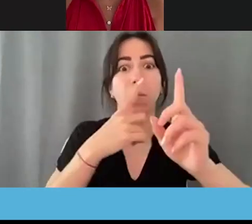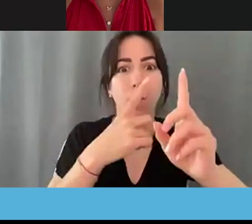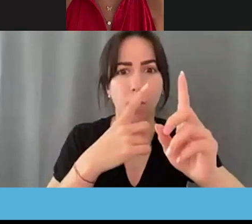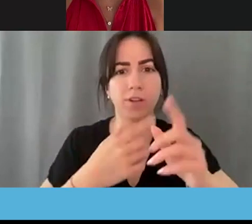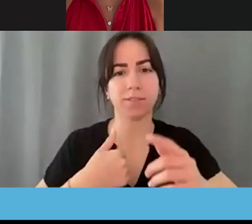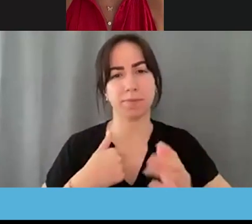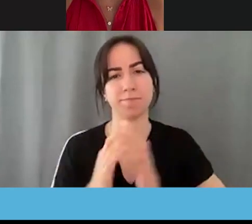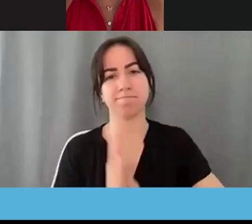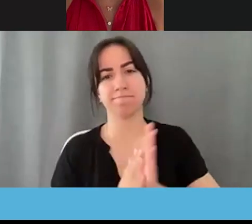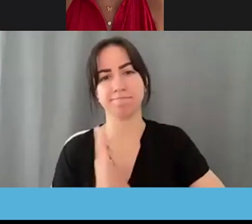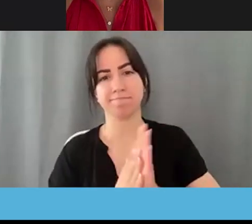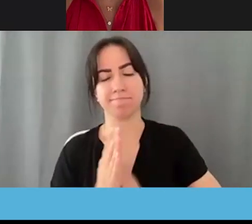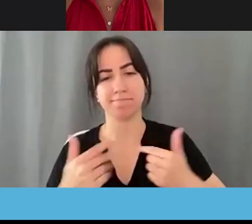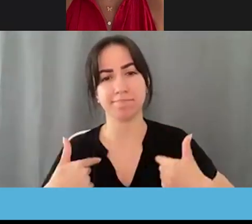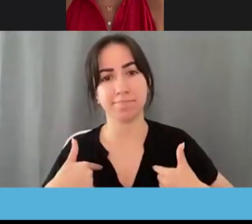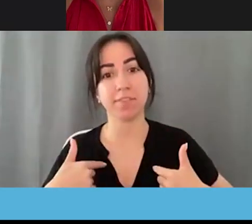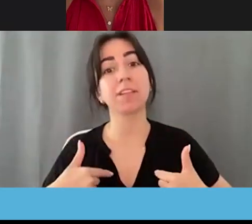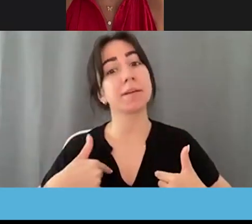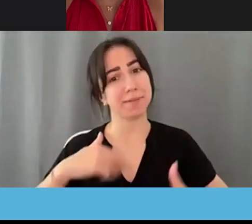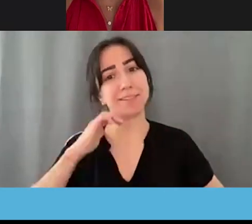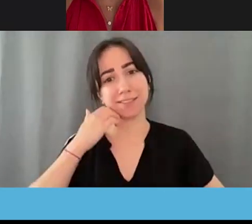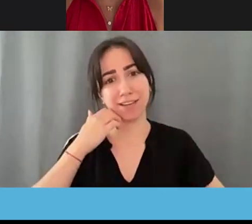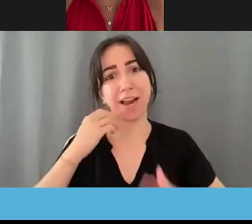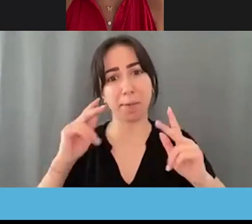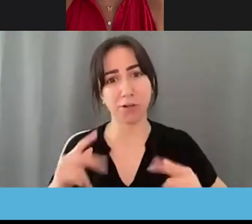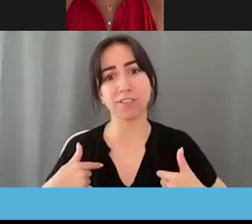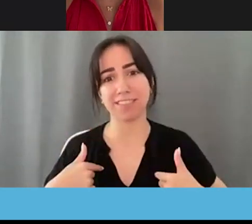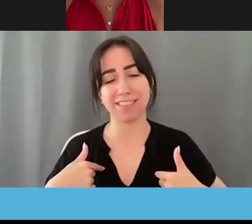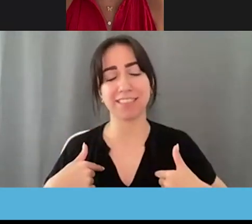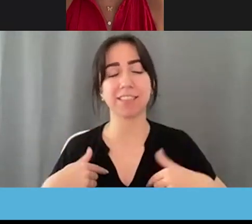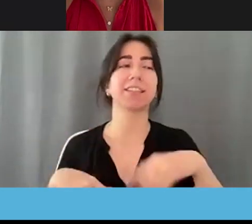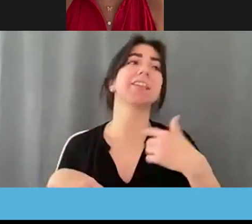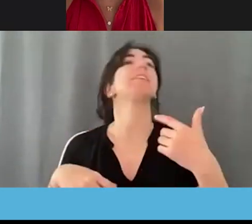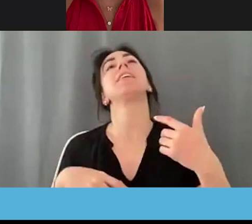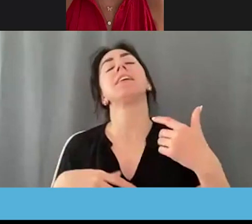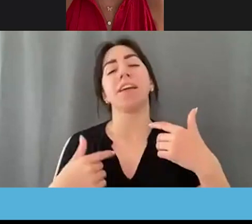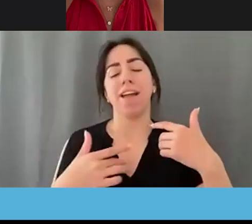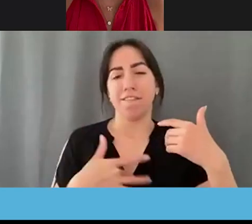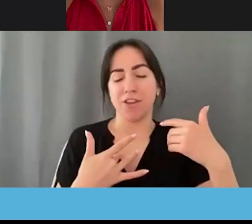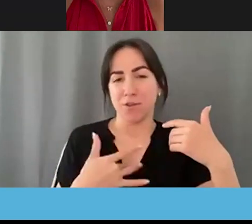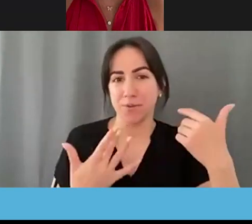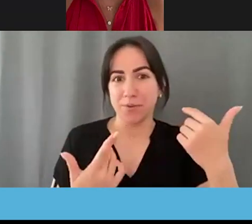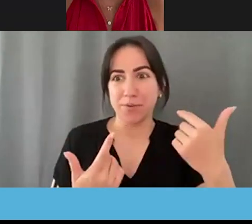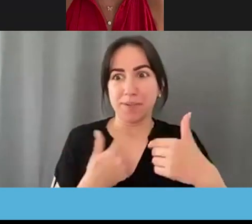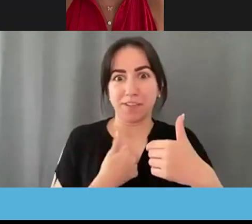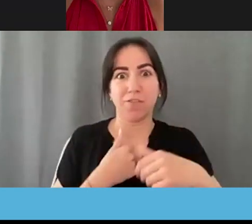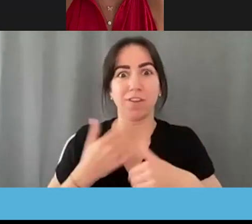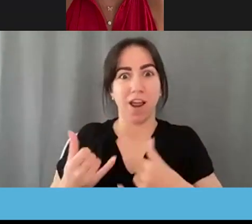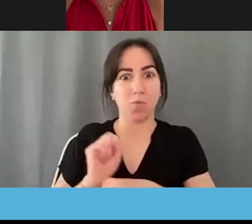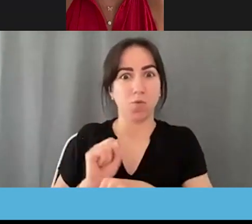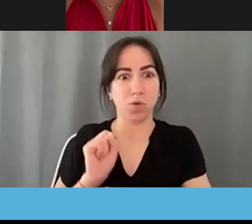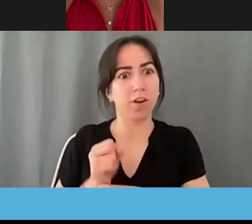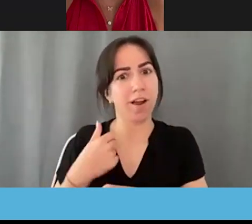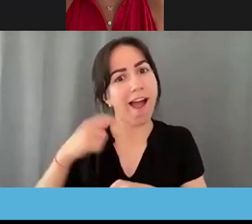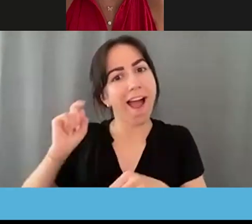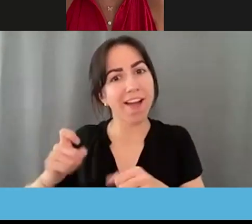because I definitely consider myself to be a shy person. And so I've put myself in a position where I have